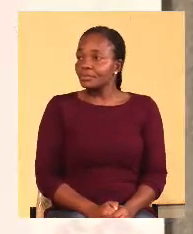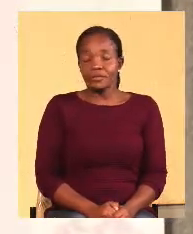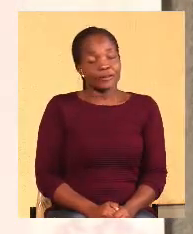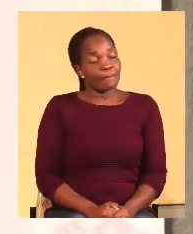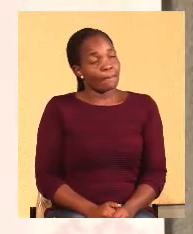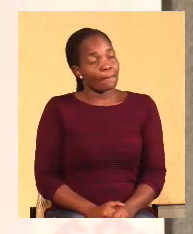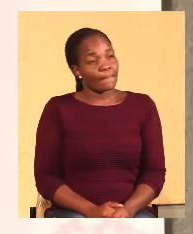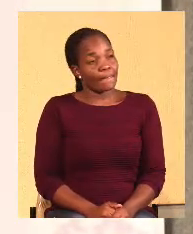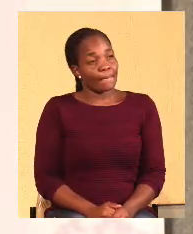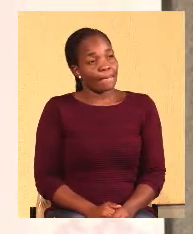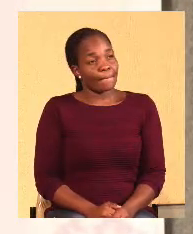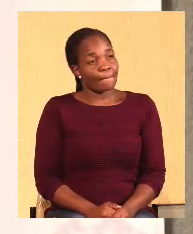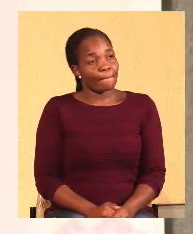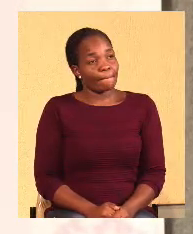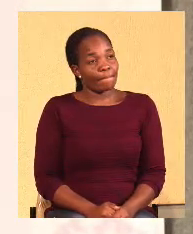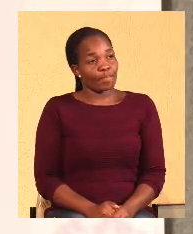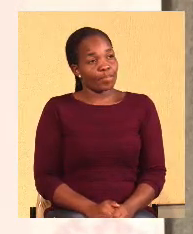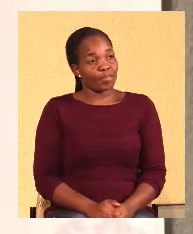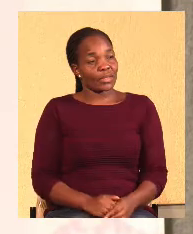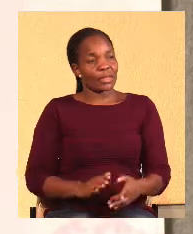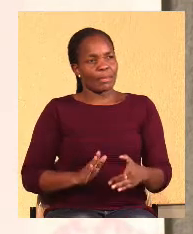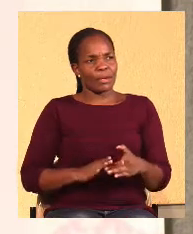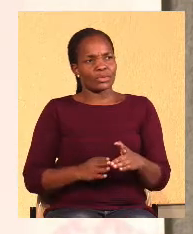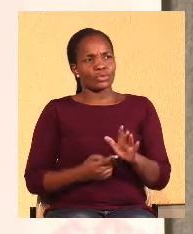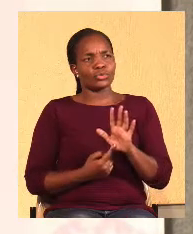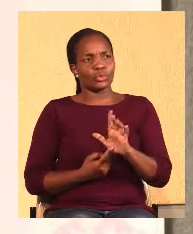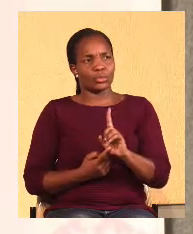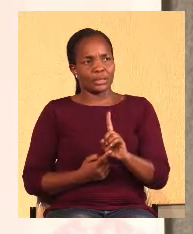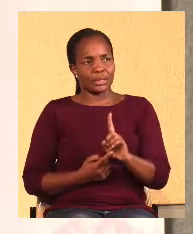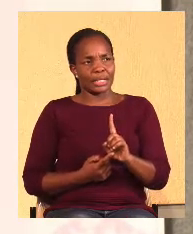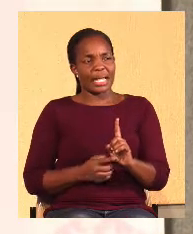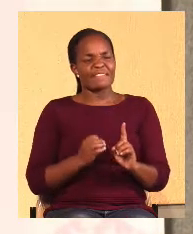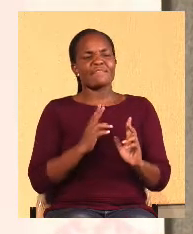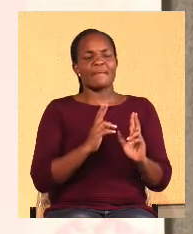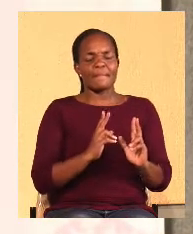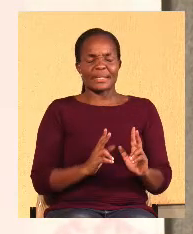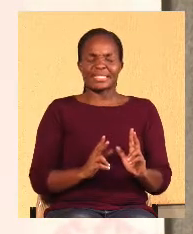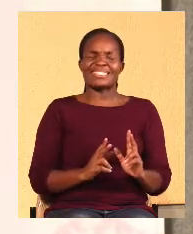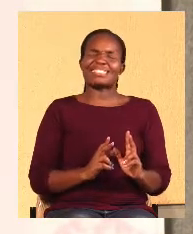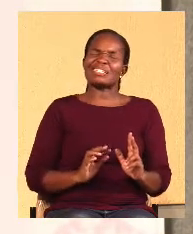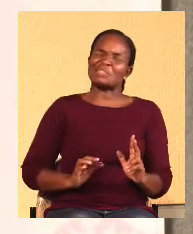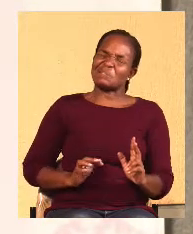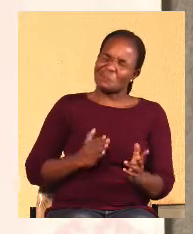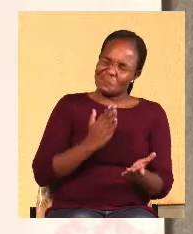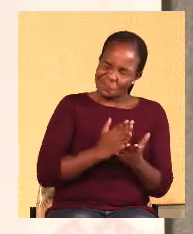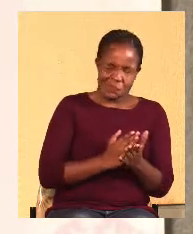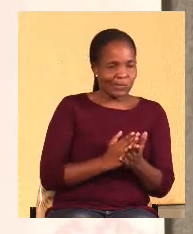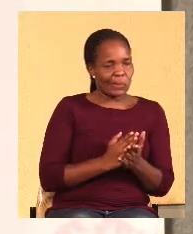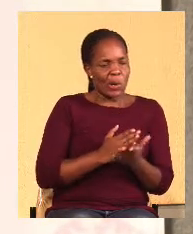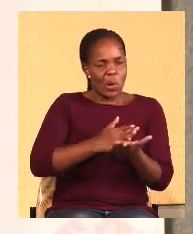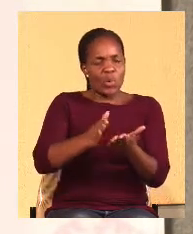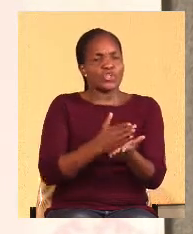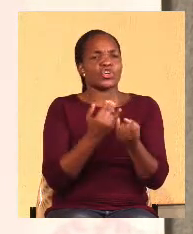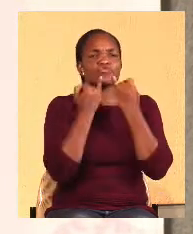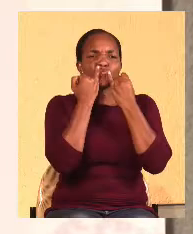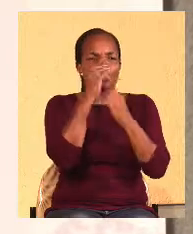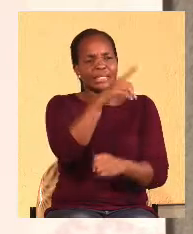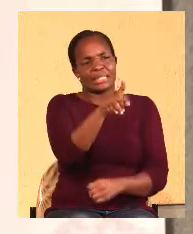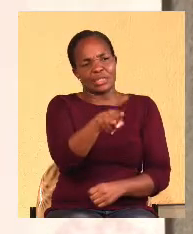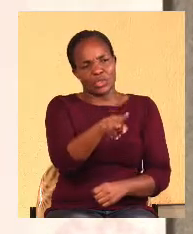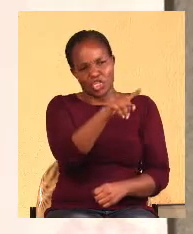with regard to proving intention for the spreading of fake news, misinformation or disinformation, will that